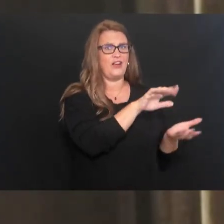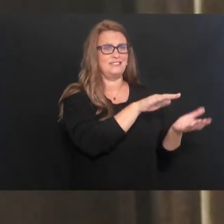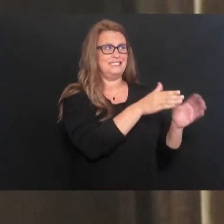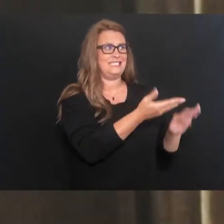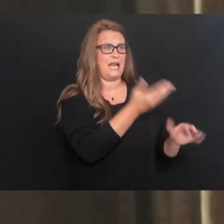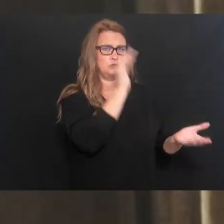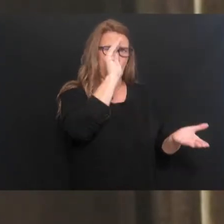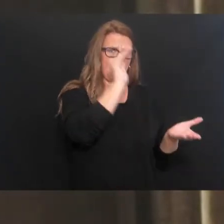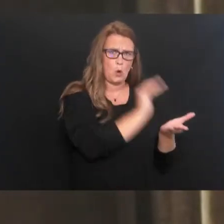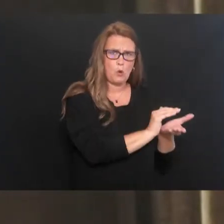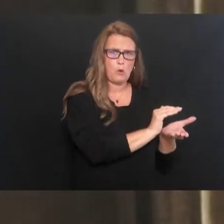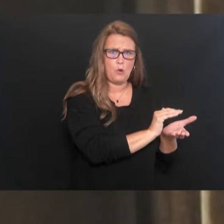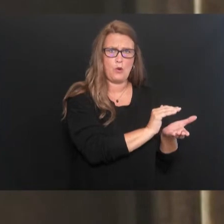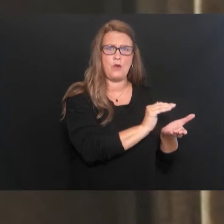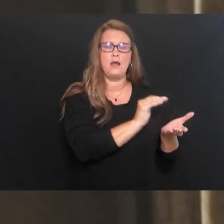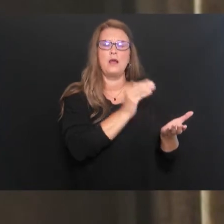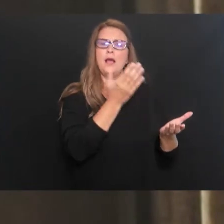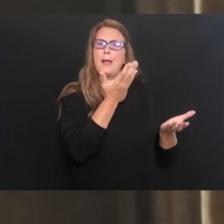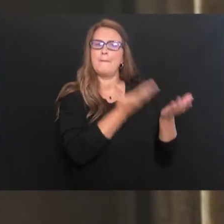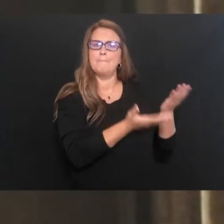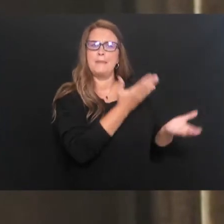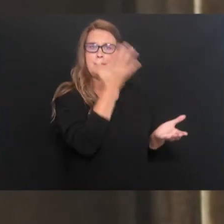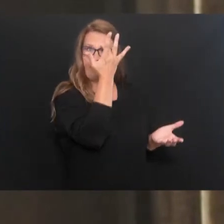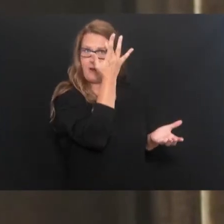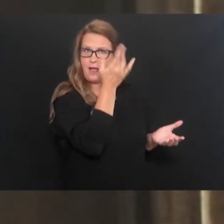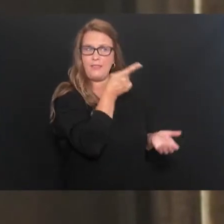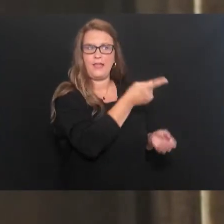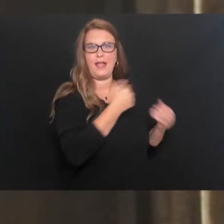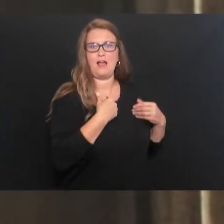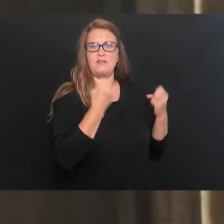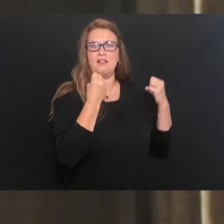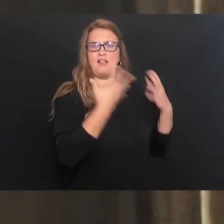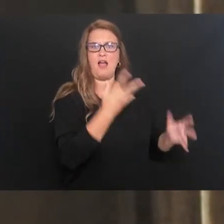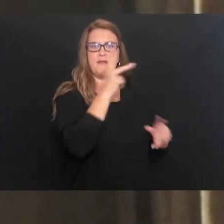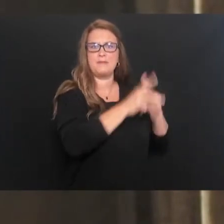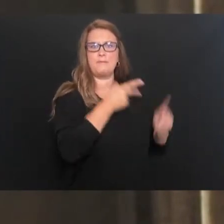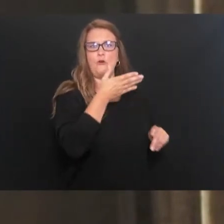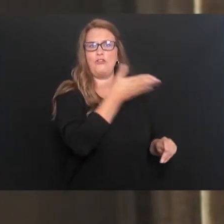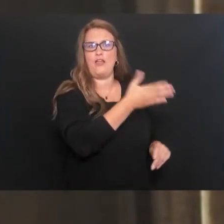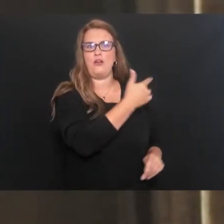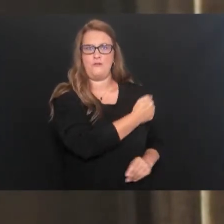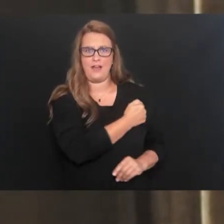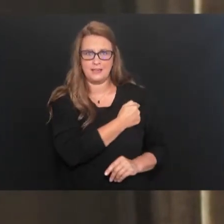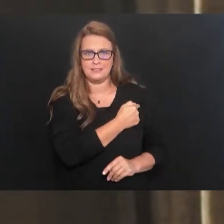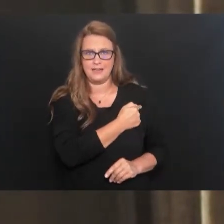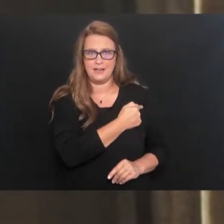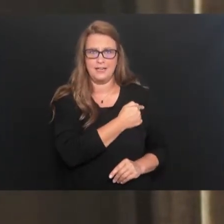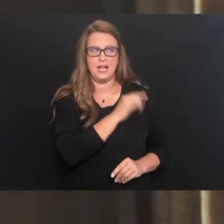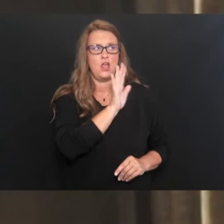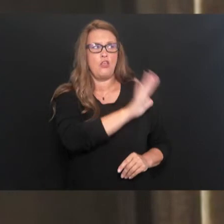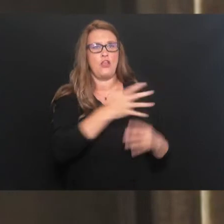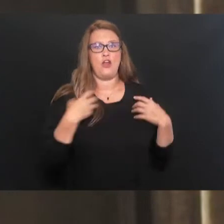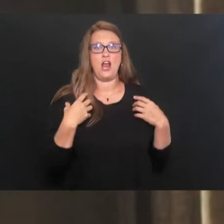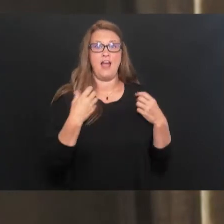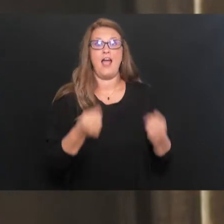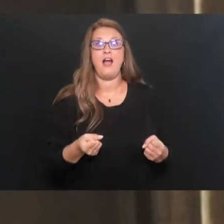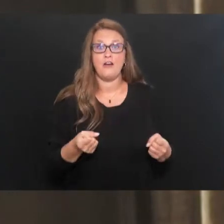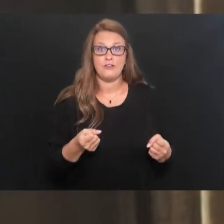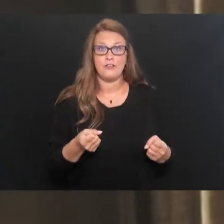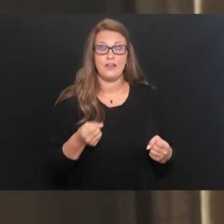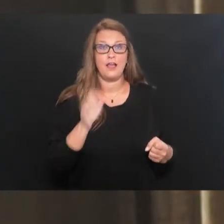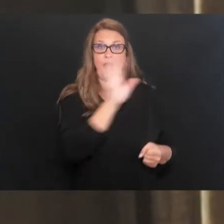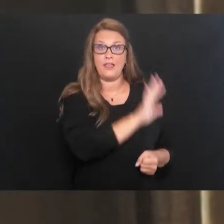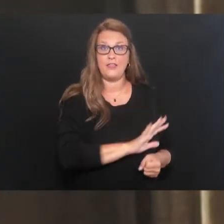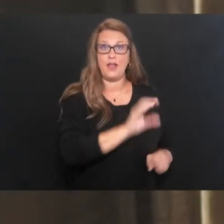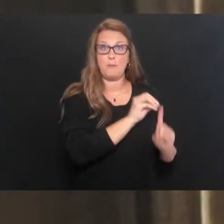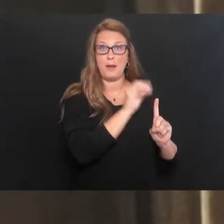probably has to do with the immunization in their population and perhaps the health of their population. But